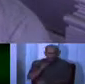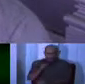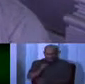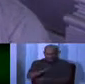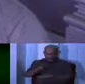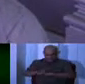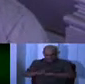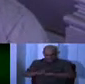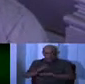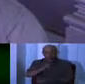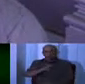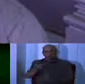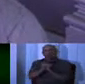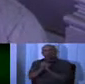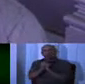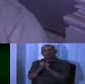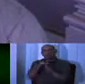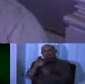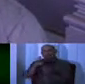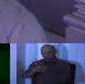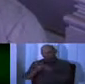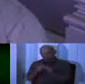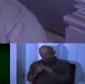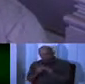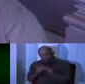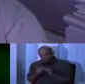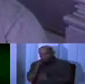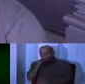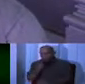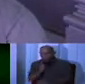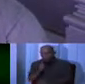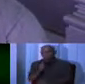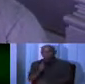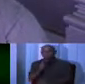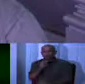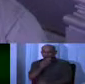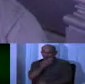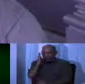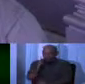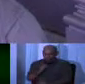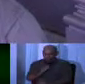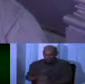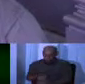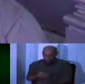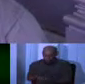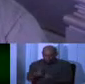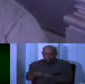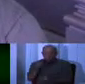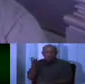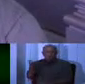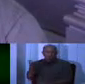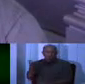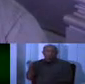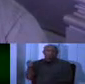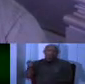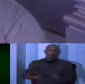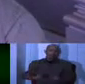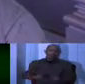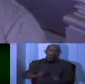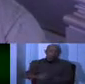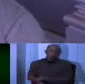to Joseph and traveled with him to Bethlehem. She was soon going to have a baby, and while they were there, she gave birth to